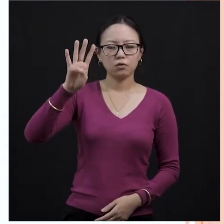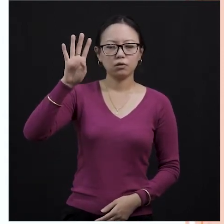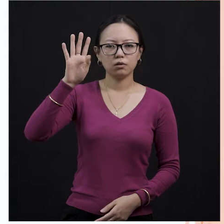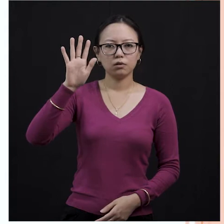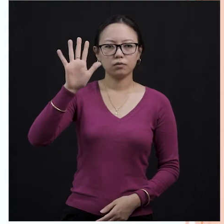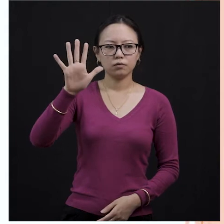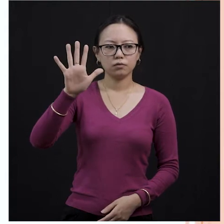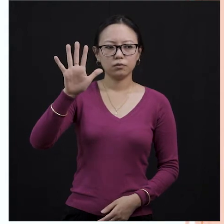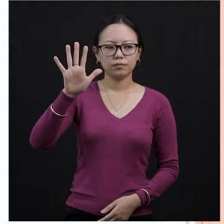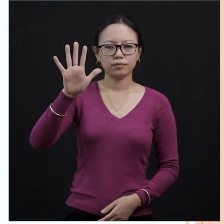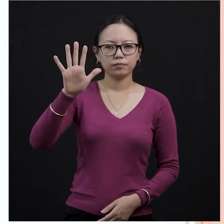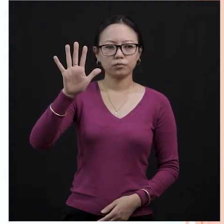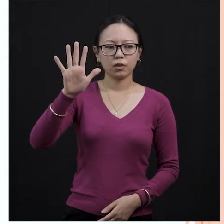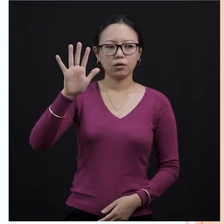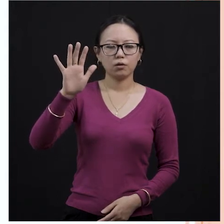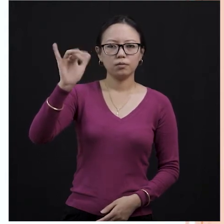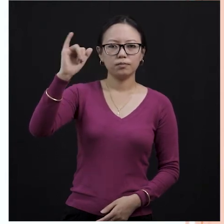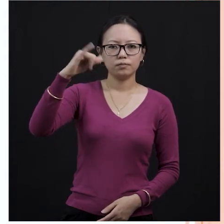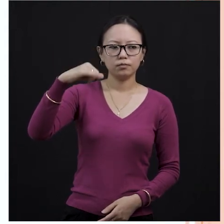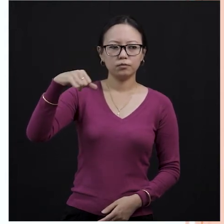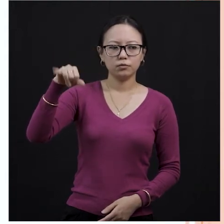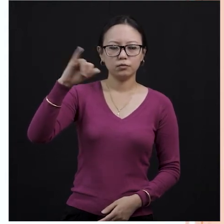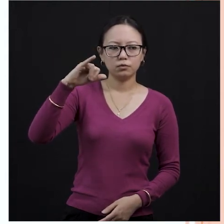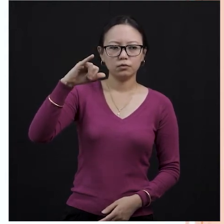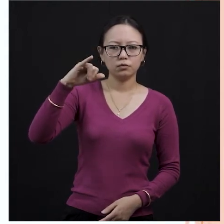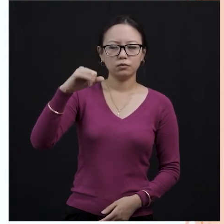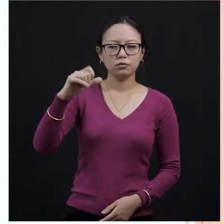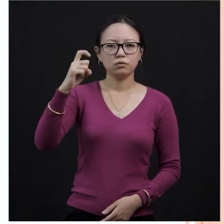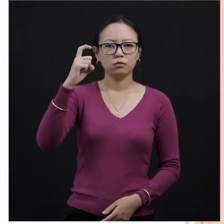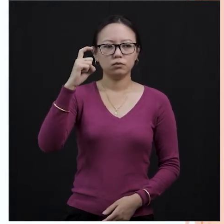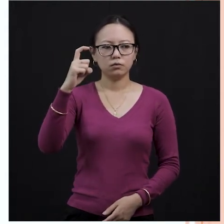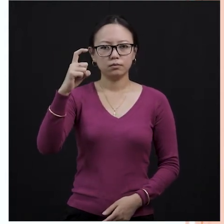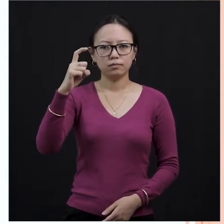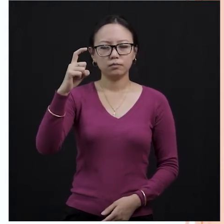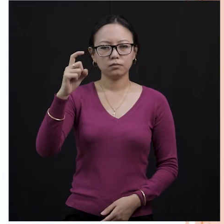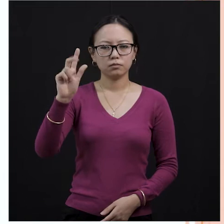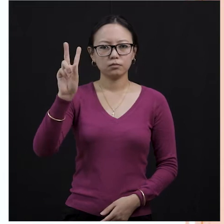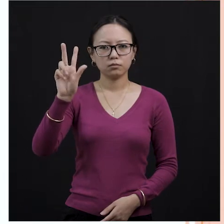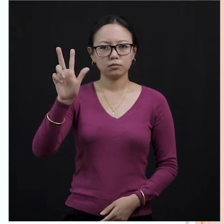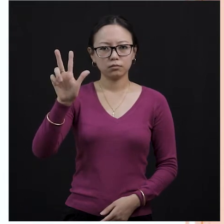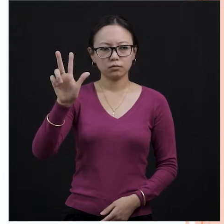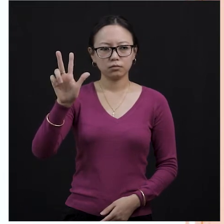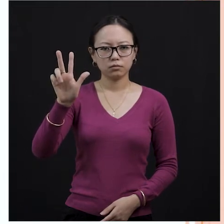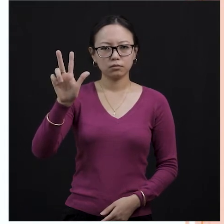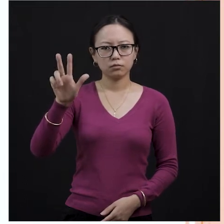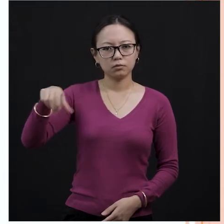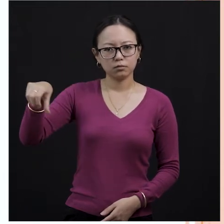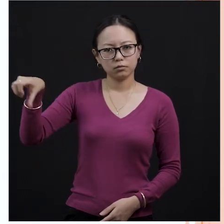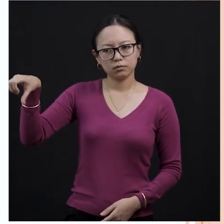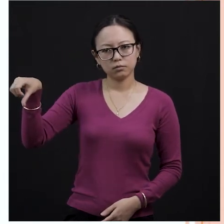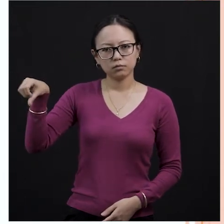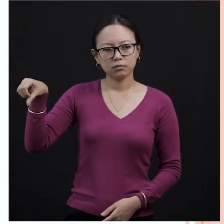4, then 5, and back 6, 7,